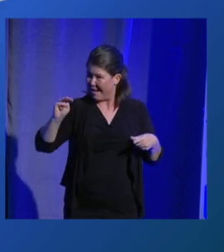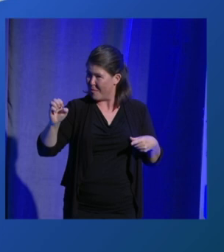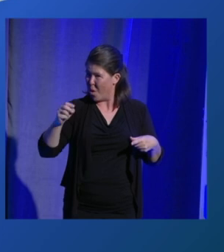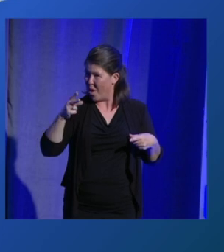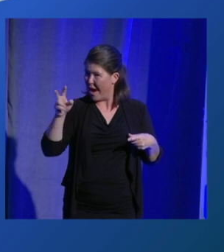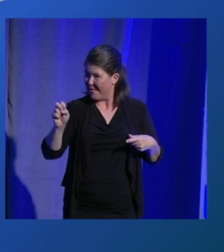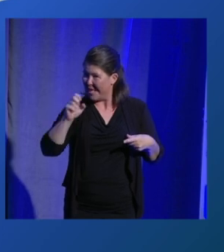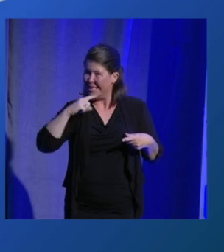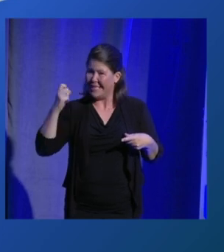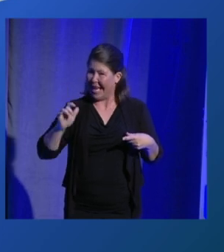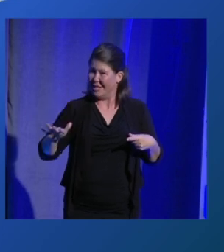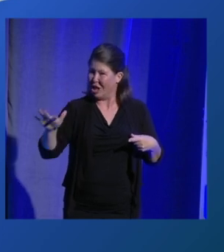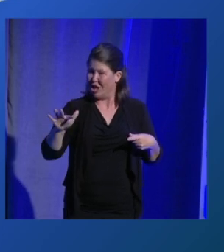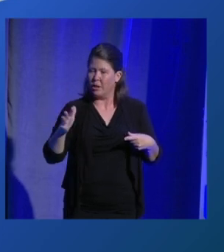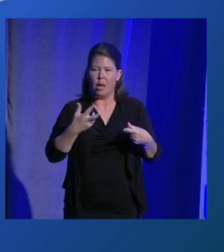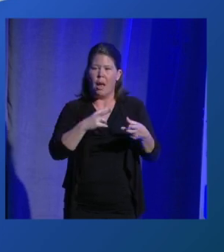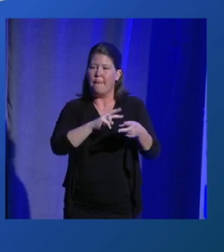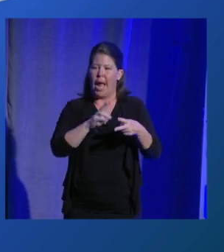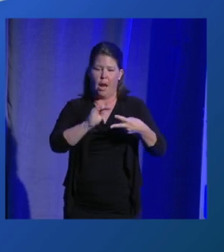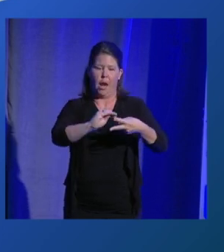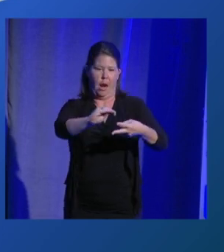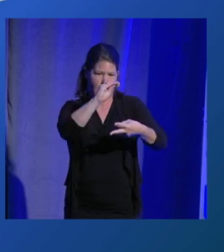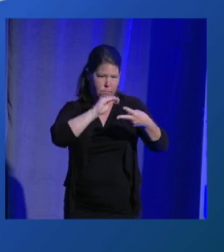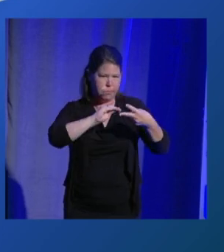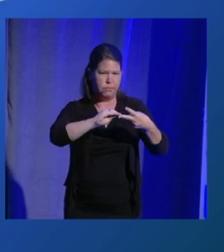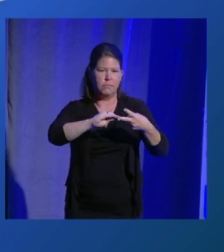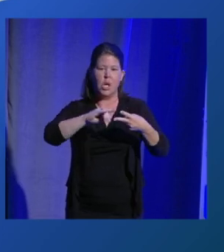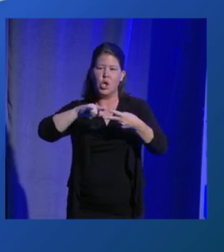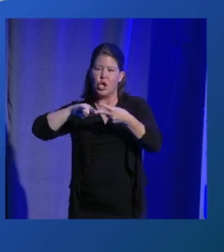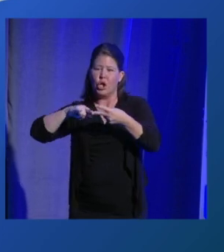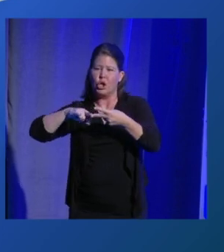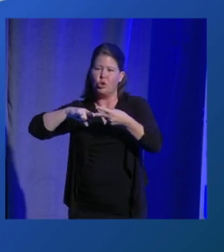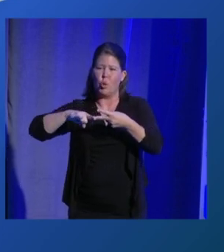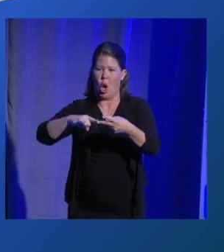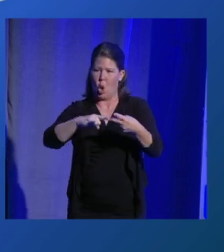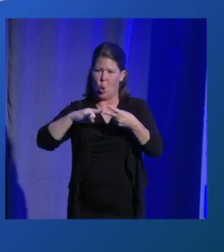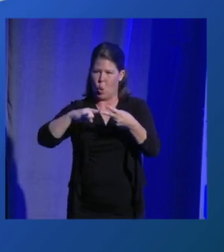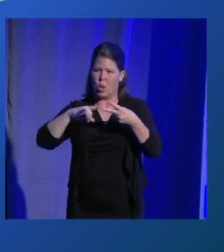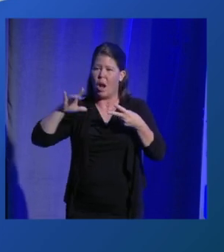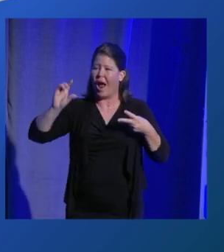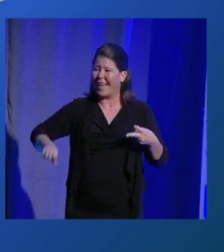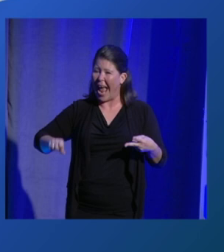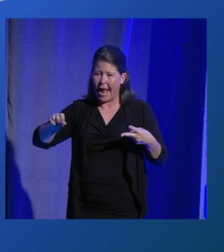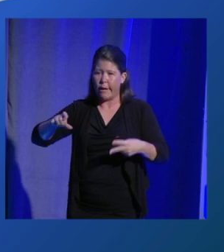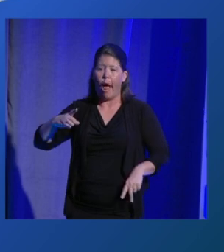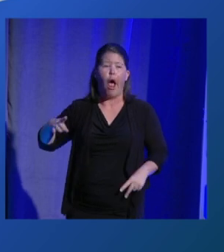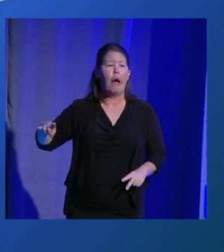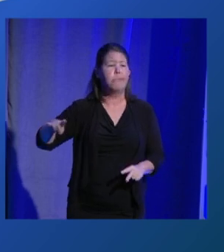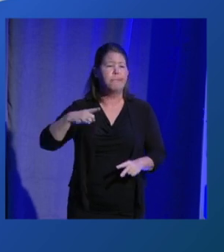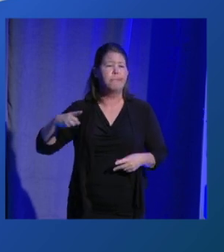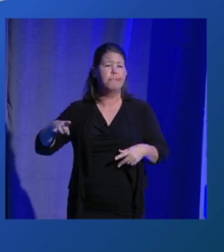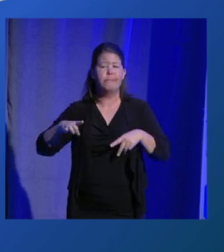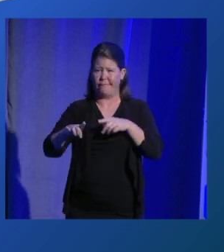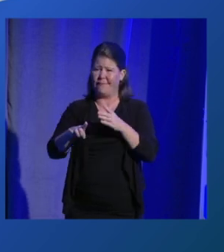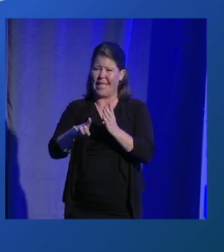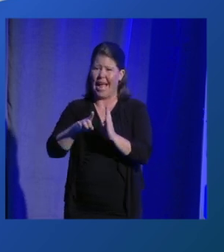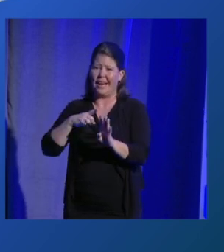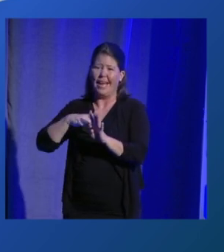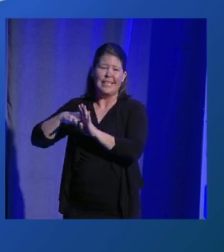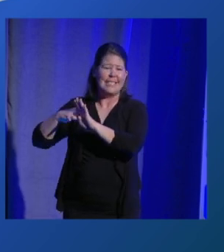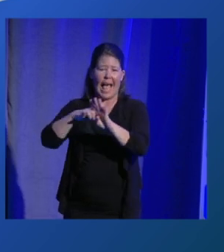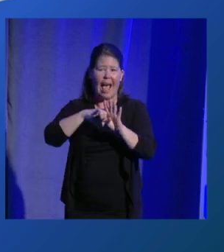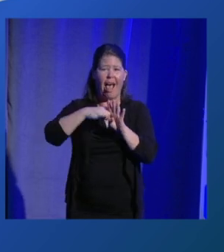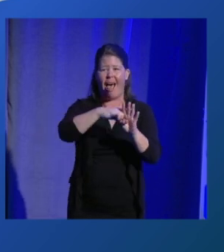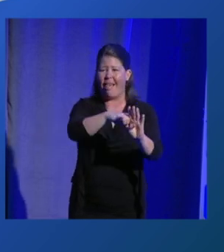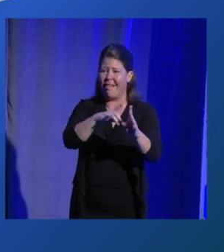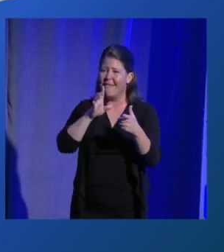drone that can sail the oceans that drone can stay out in the ocean for a year at a time those drones